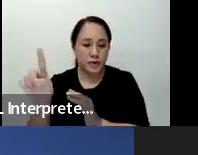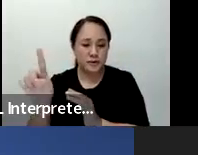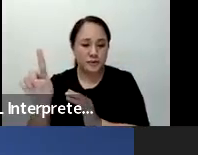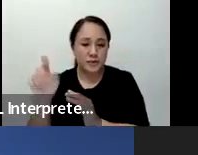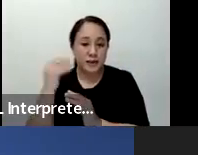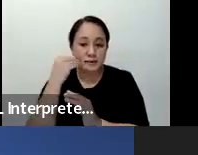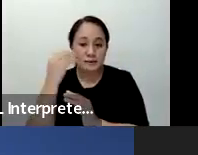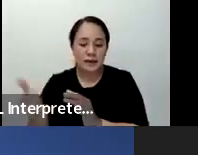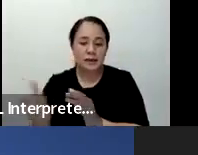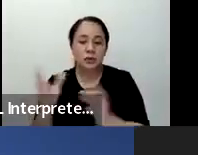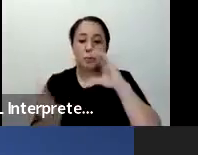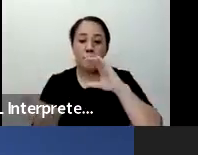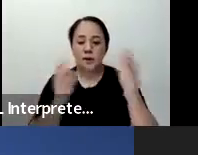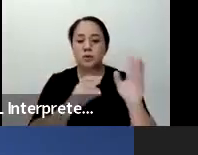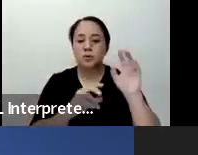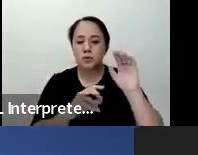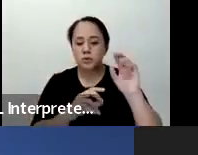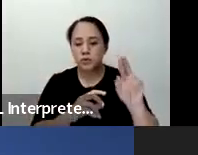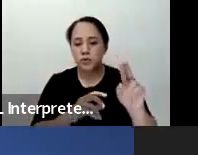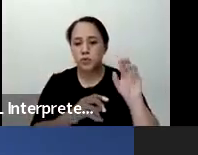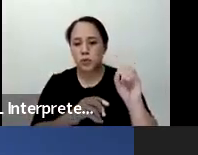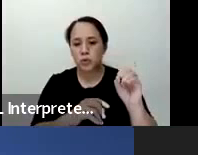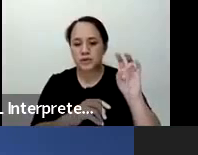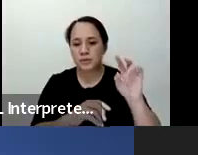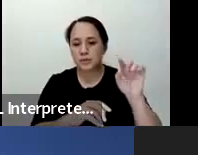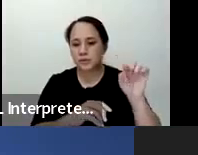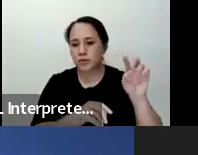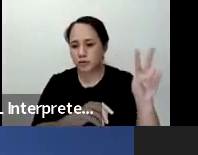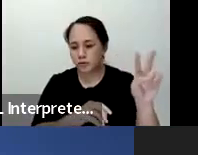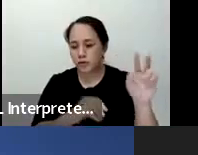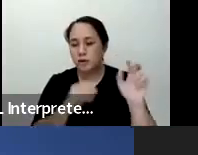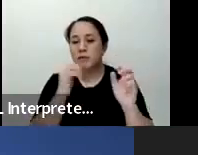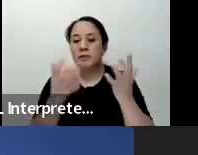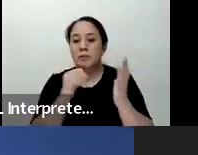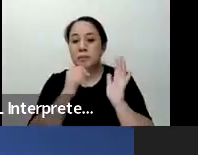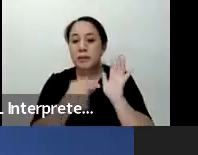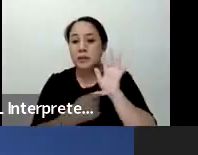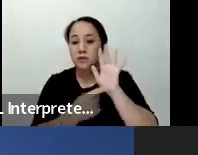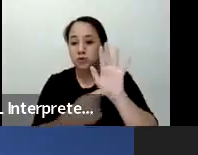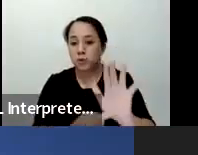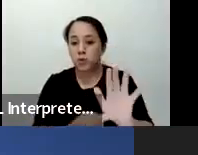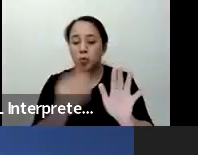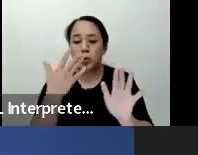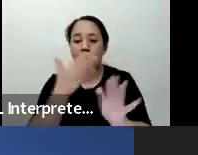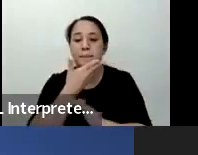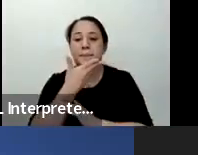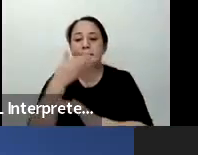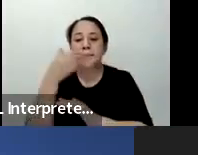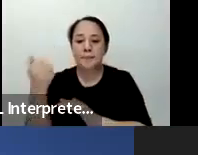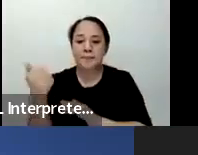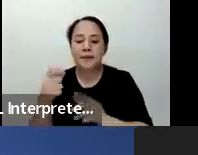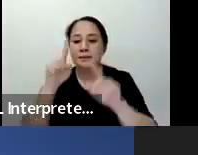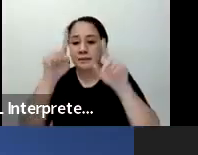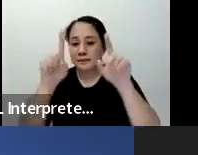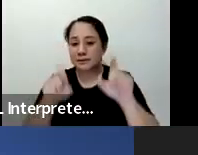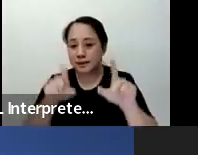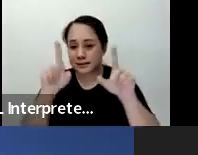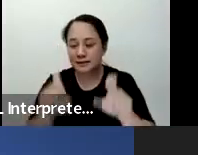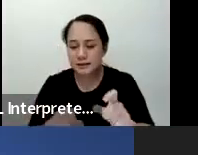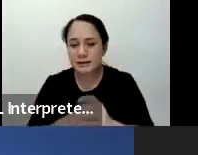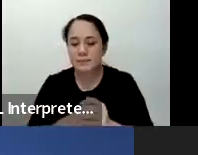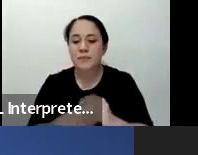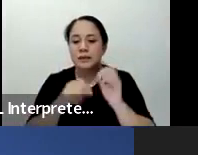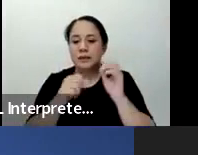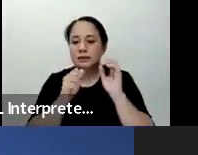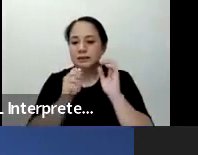deaths compared to UO 7.2, which may be an implication of better testing